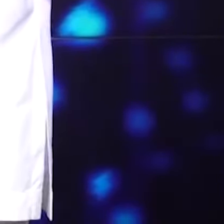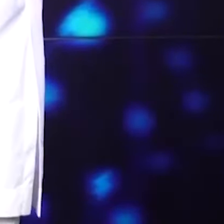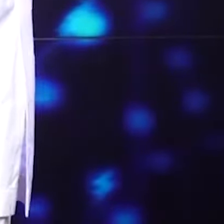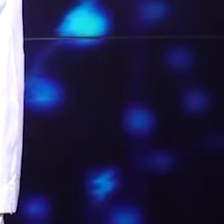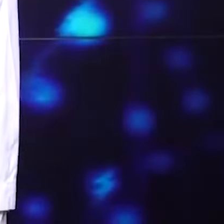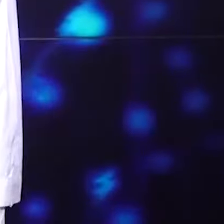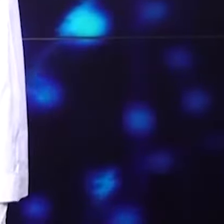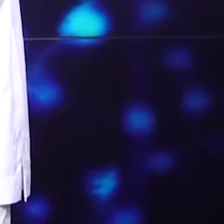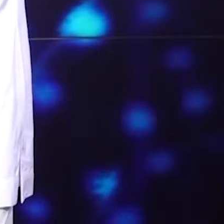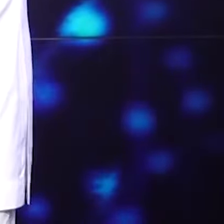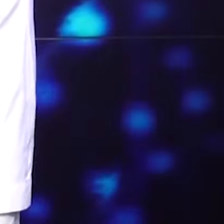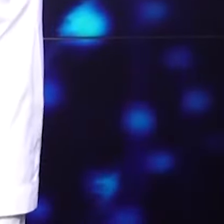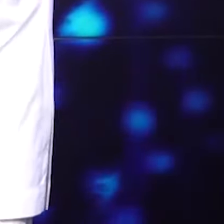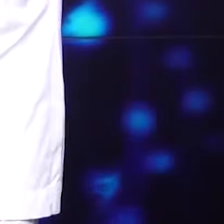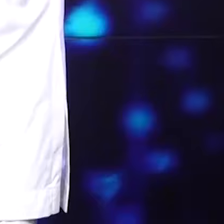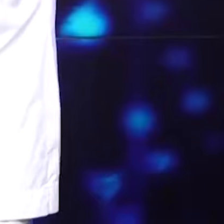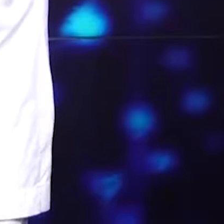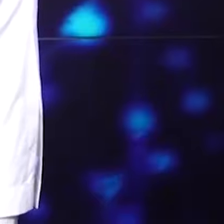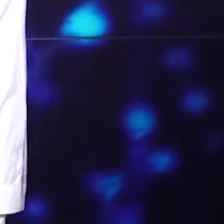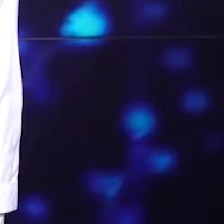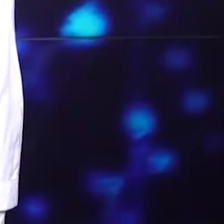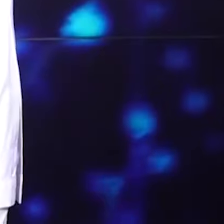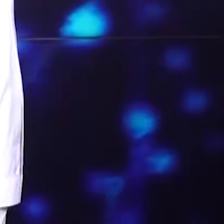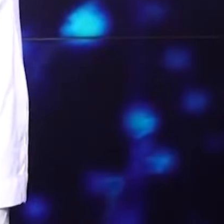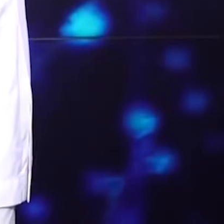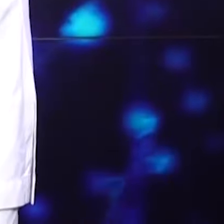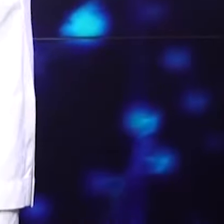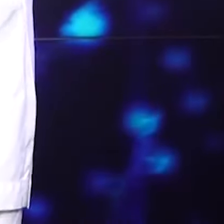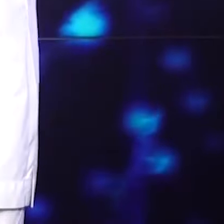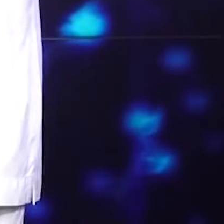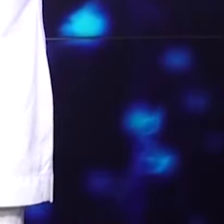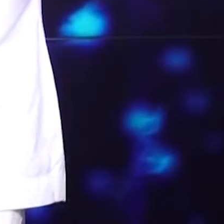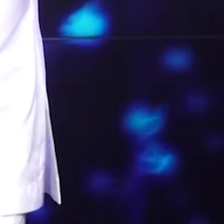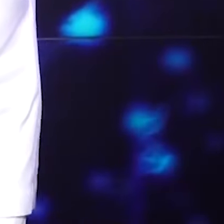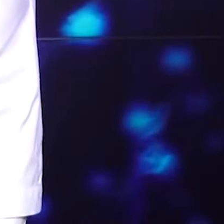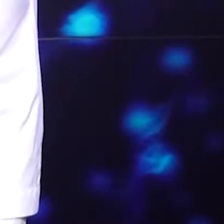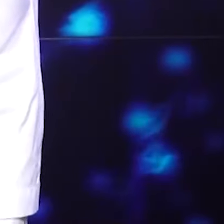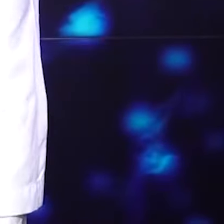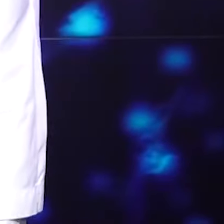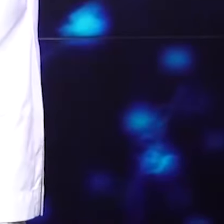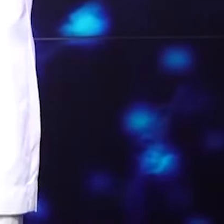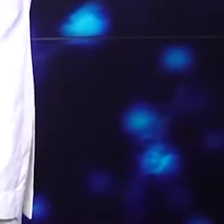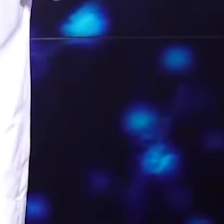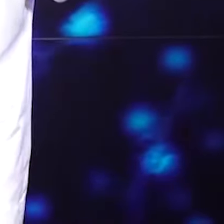either confess to God, and other times you confess to men.